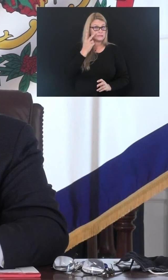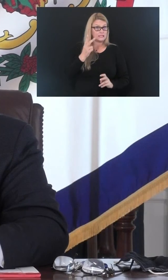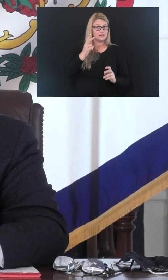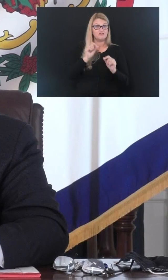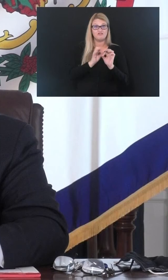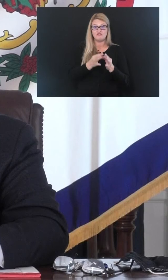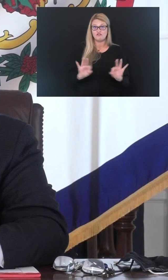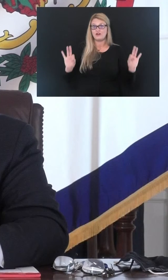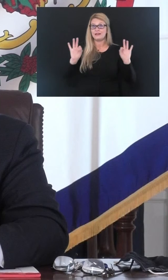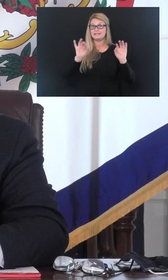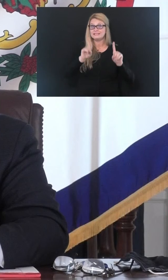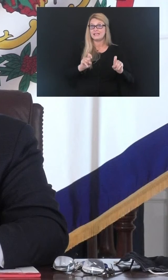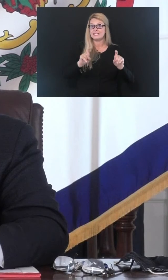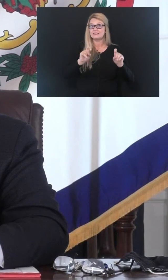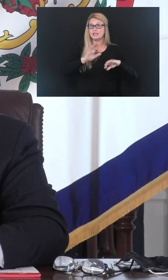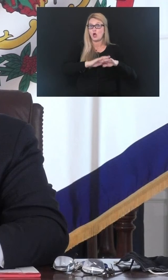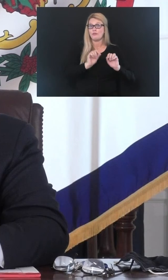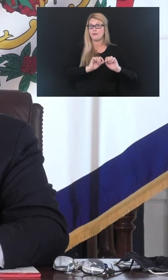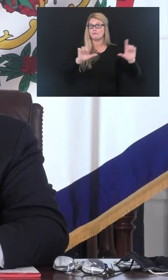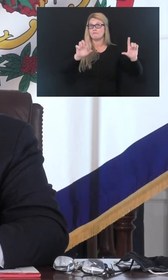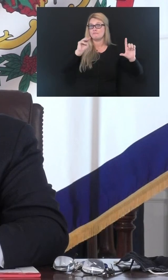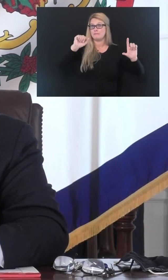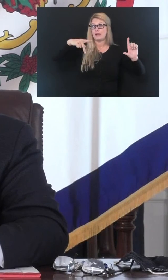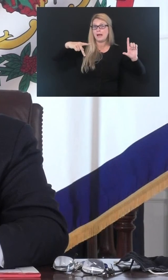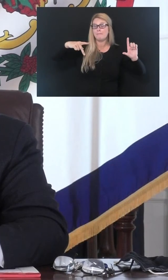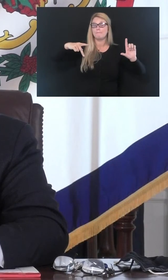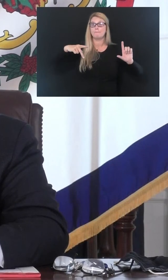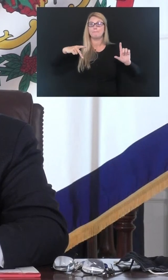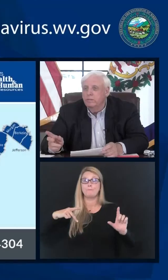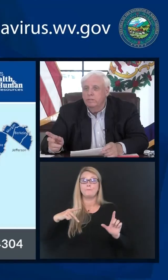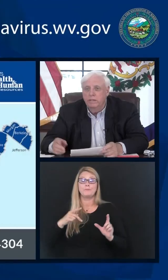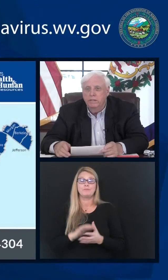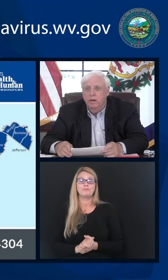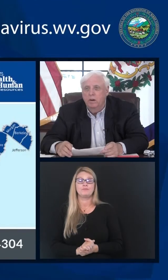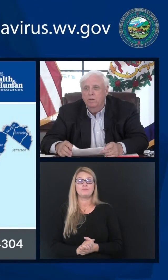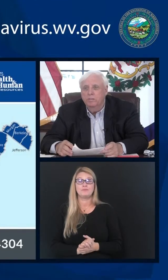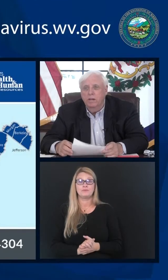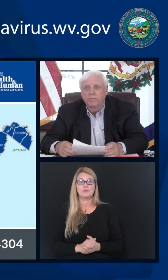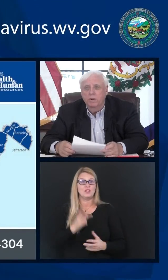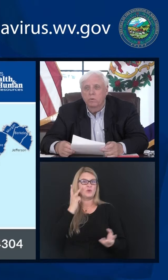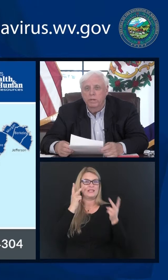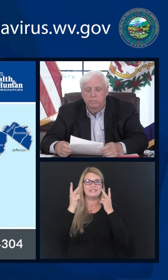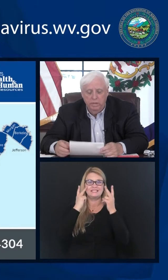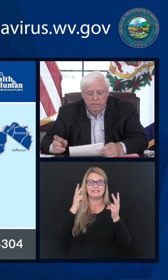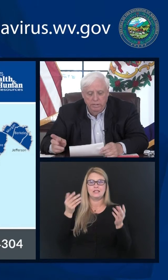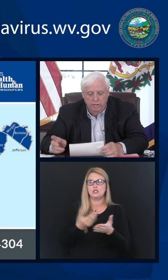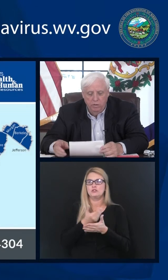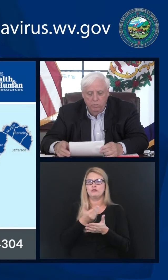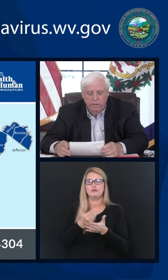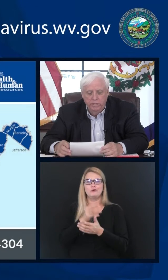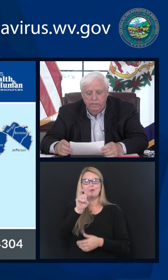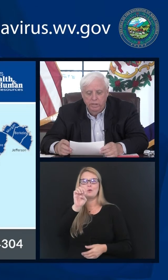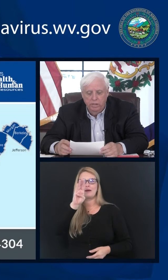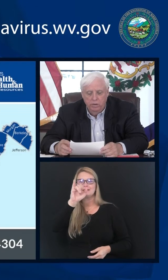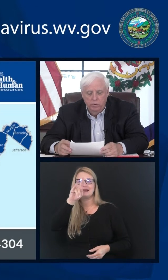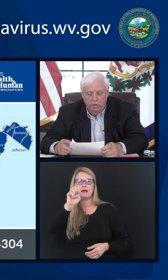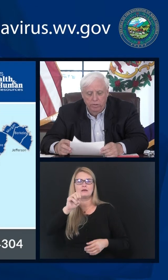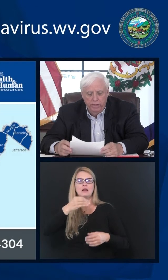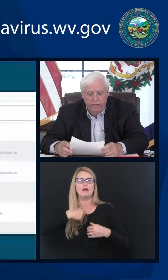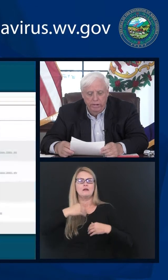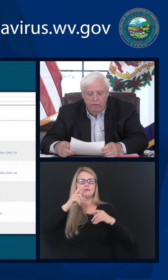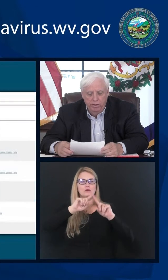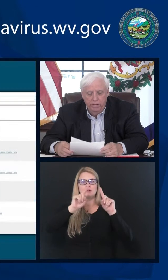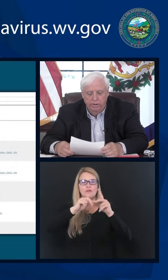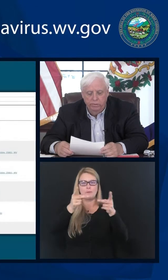That's up on our map. You can see all the stuff on our website, where you can go and